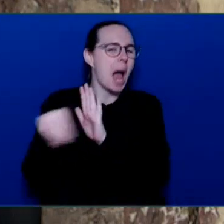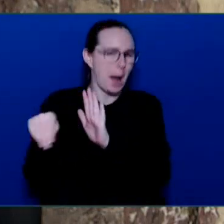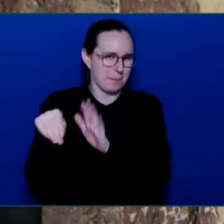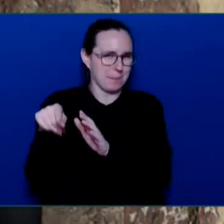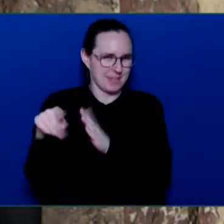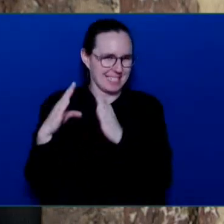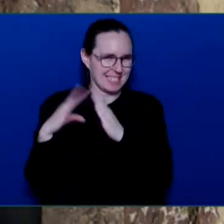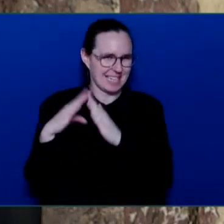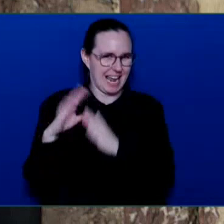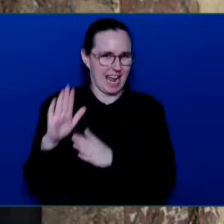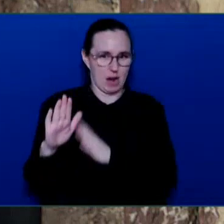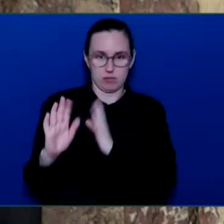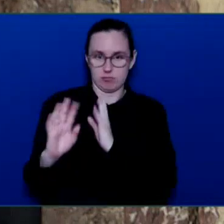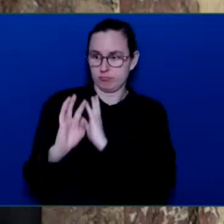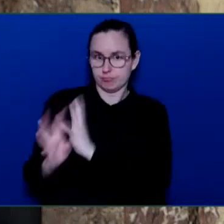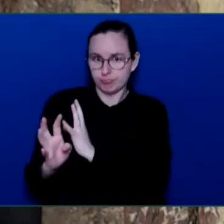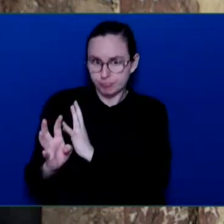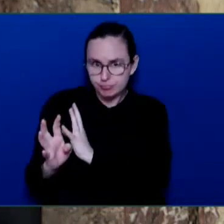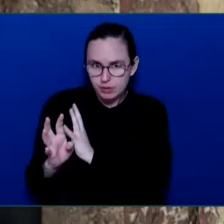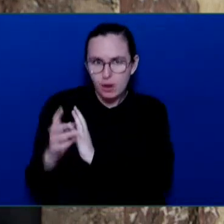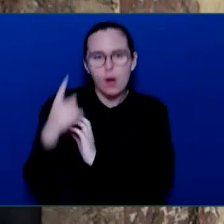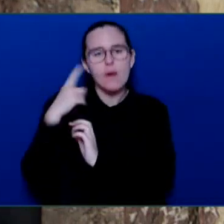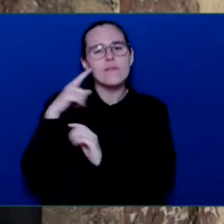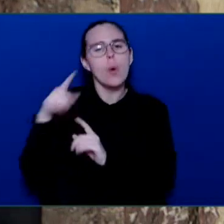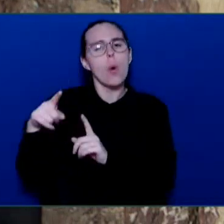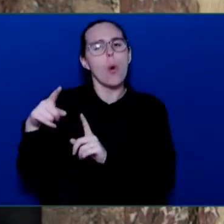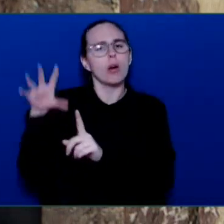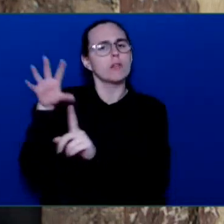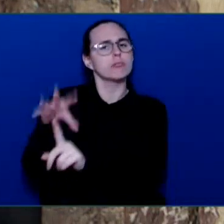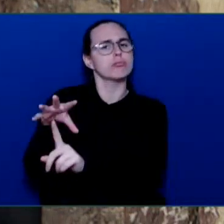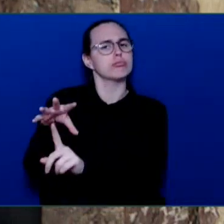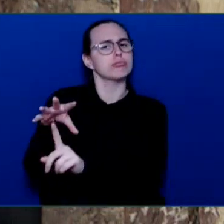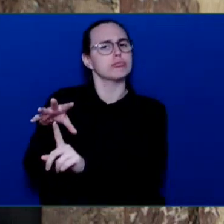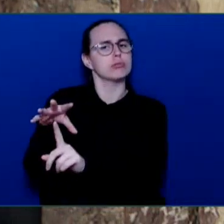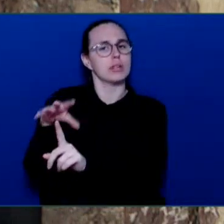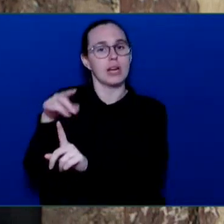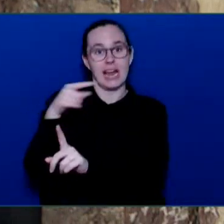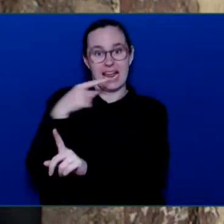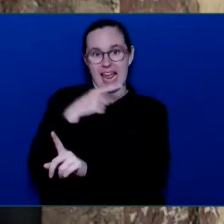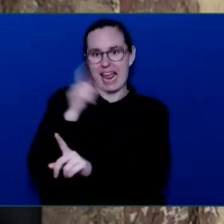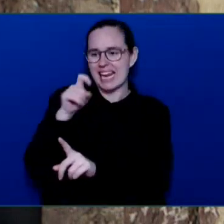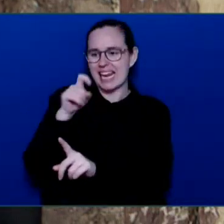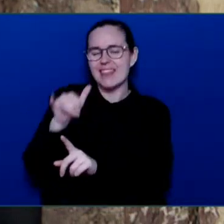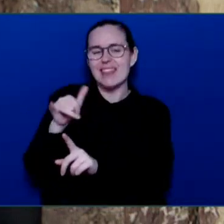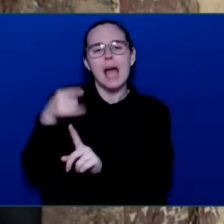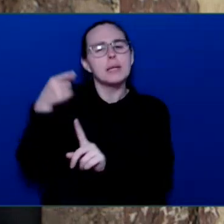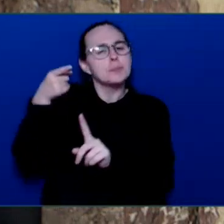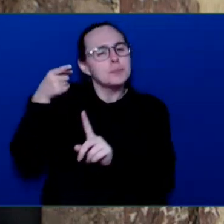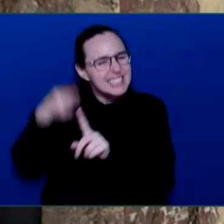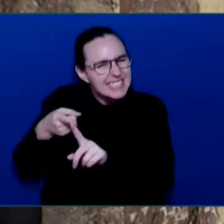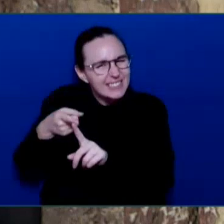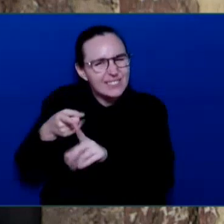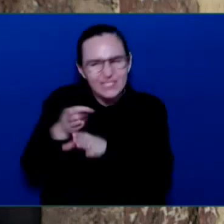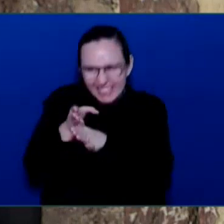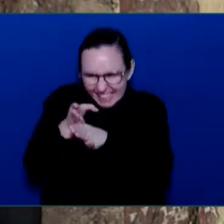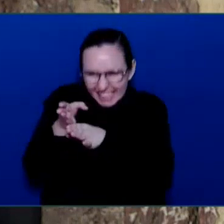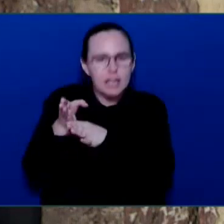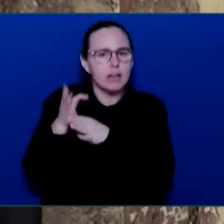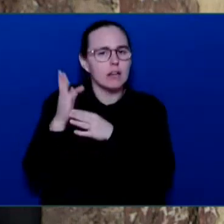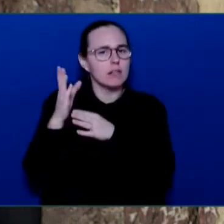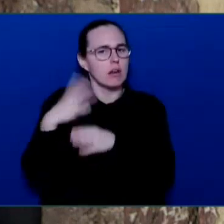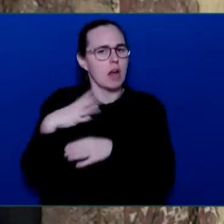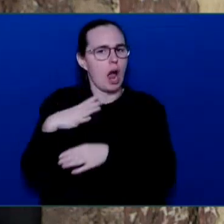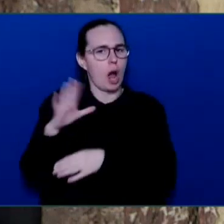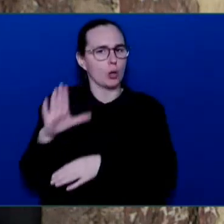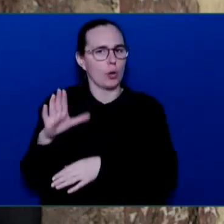have gone to Bellingham who need care, Honourable Speaker. And the Honourable Member, and that just demonstrates our